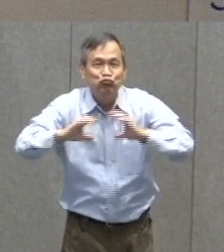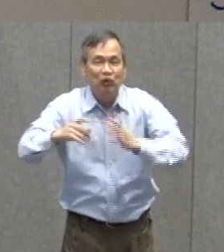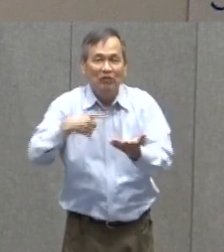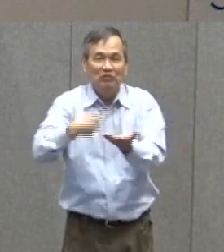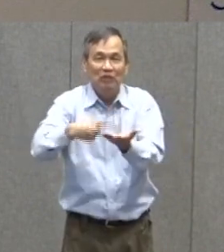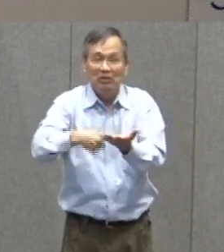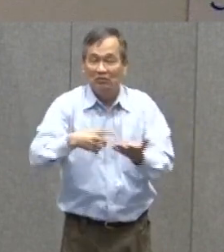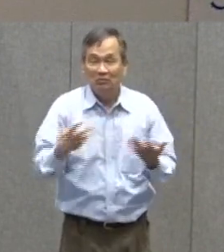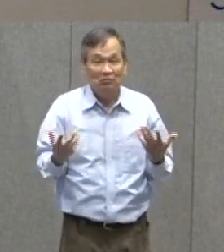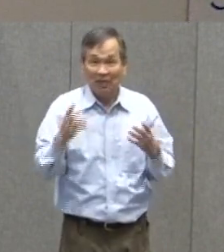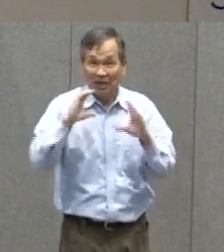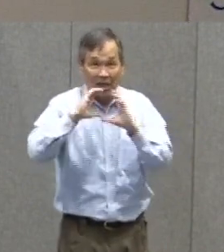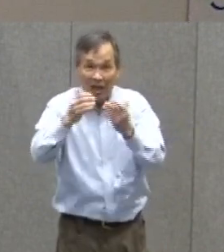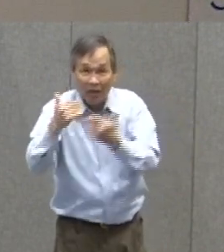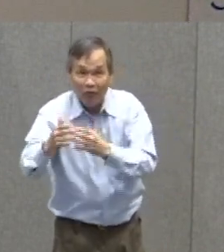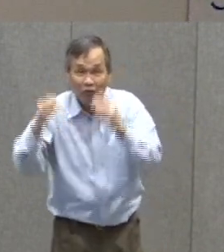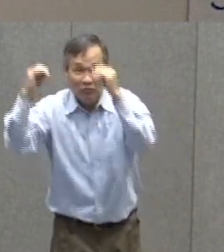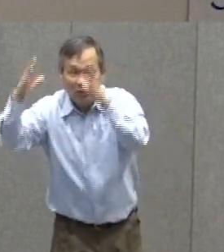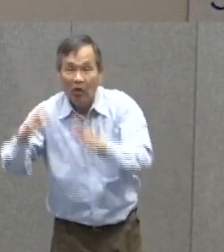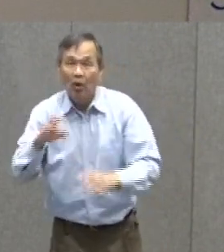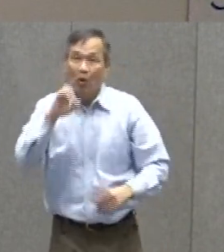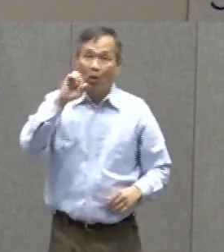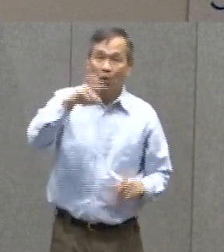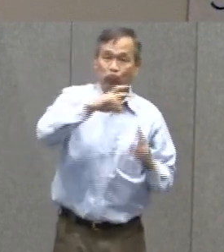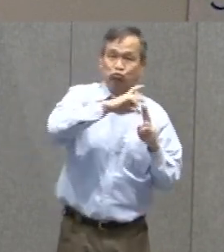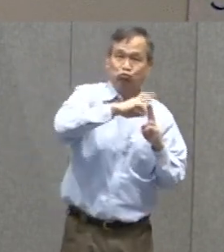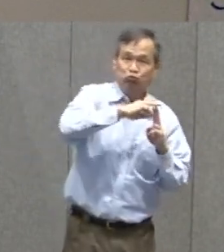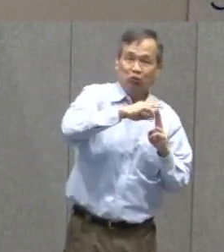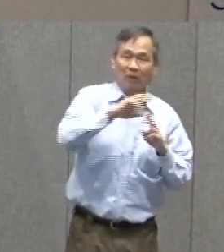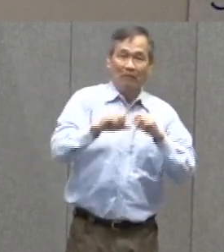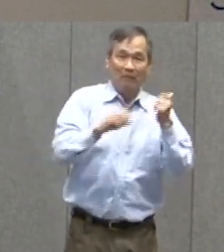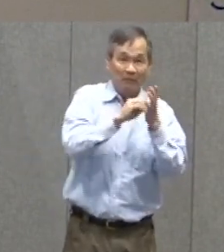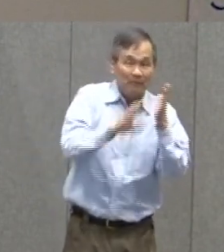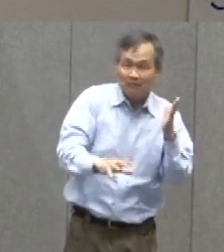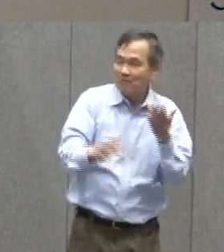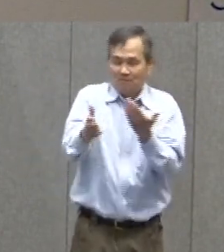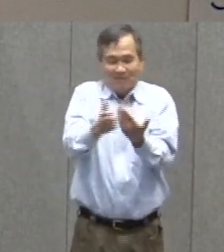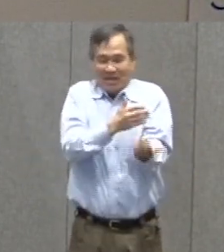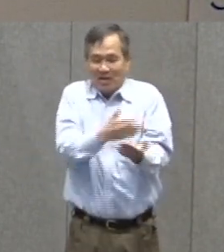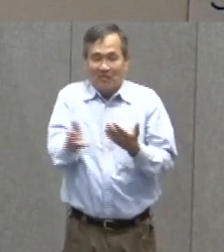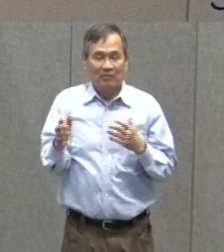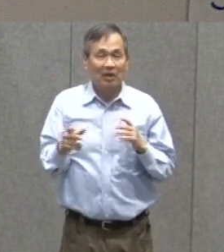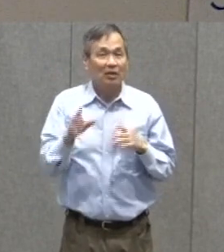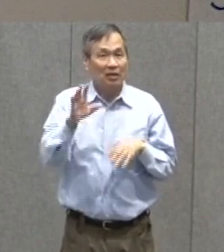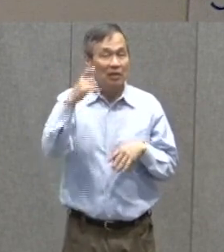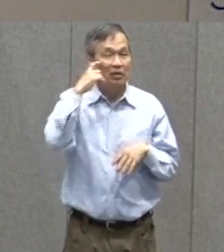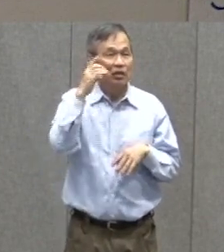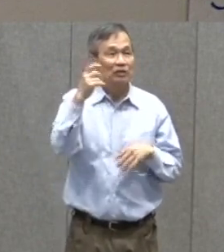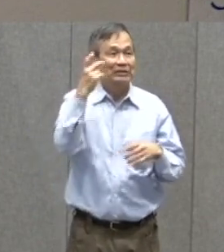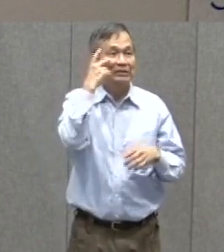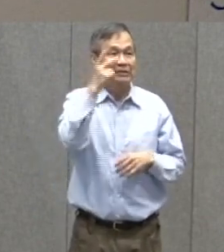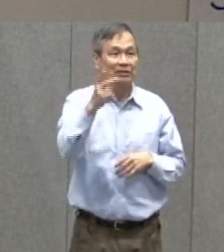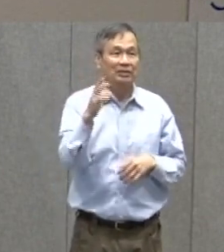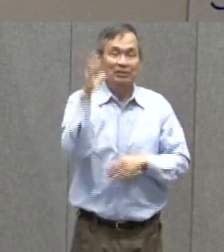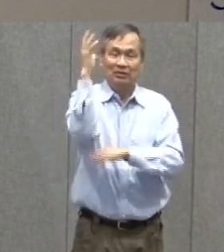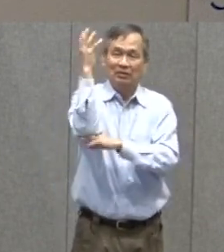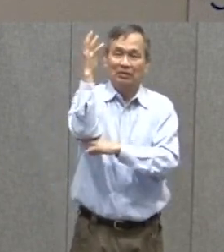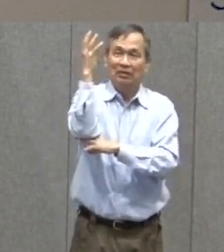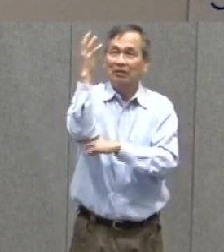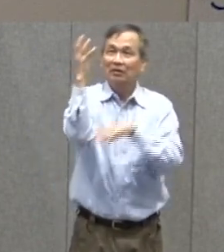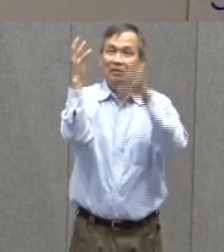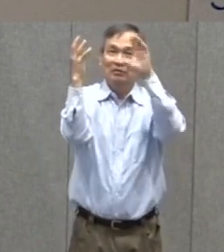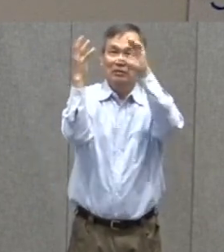with a partner if you're speaking with a partner. Because sometimes let's look at the top one. If you ask